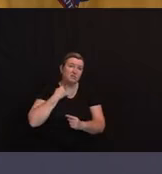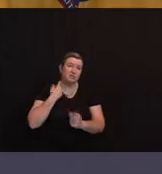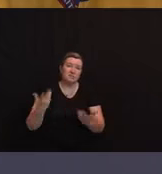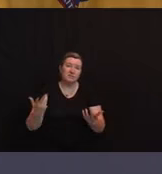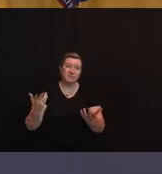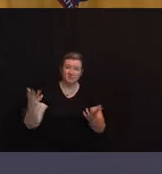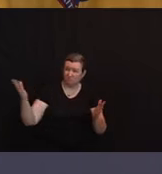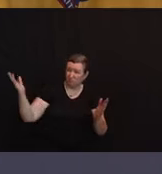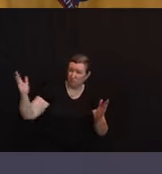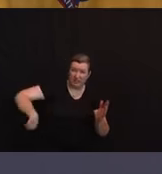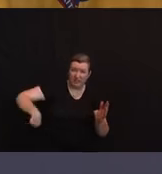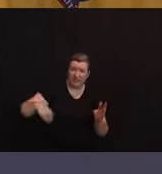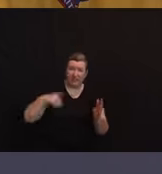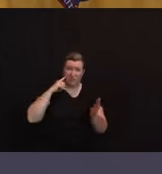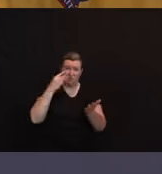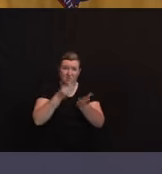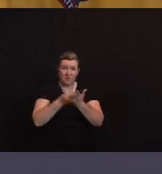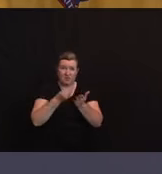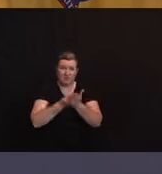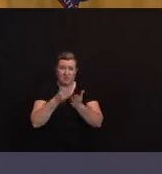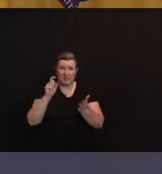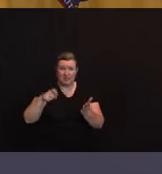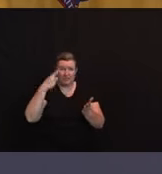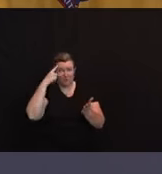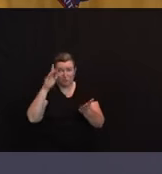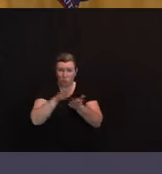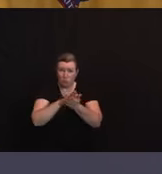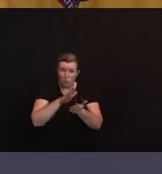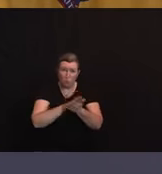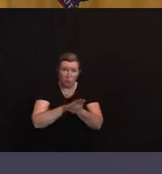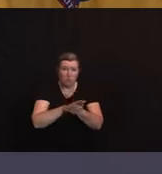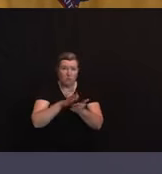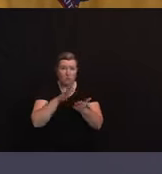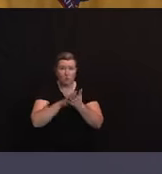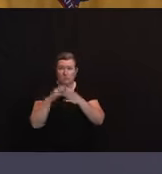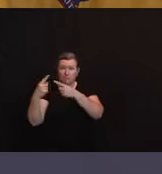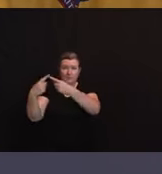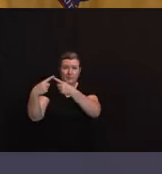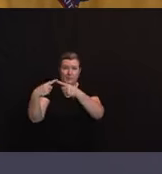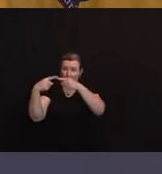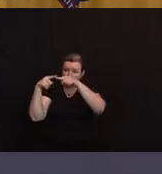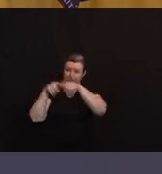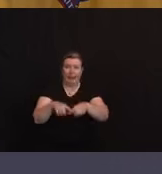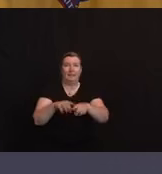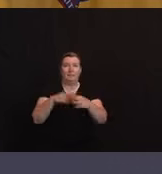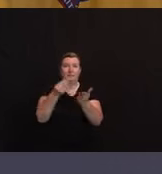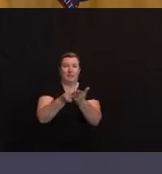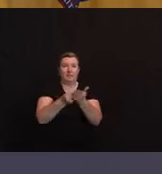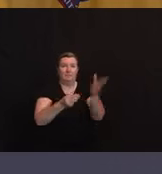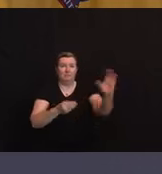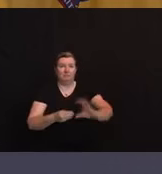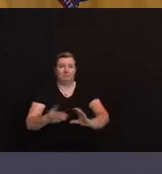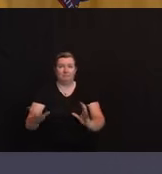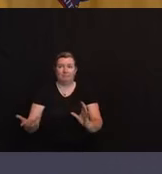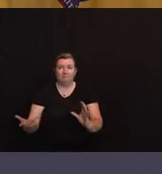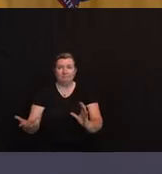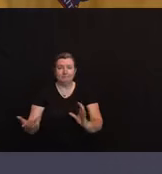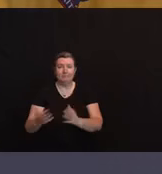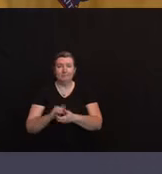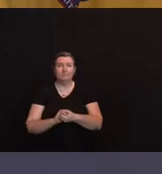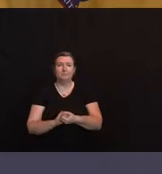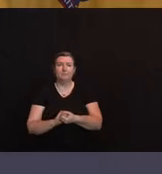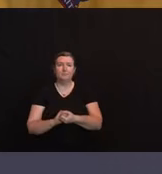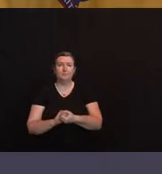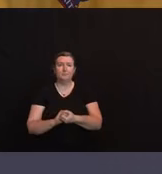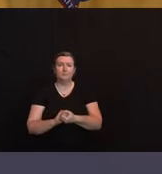here in New Jersey? Because I know that they're depending on some of that money too. Thank you. The only question is on the connect the dots between what? If you can come back, ask